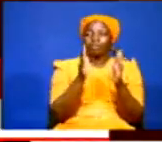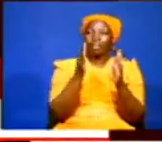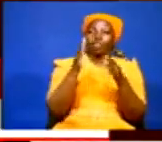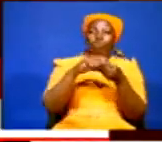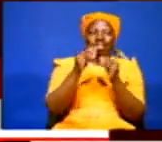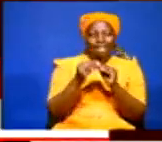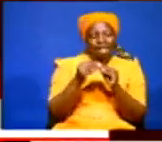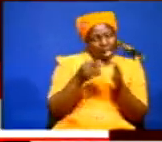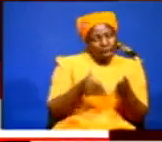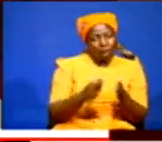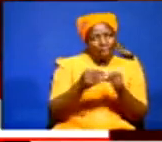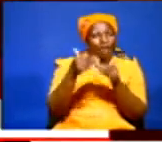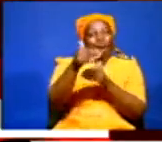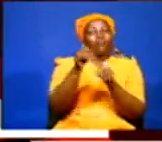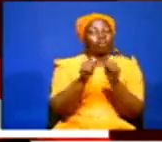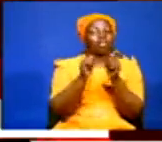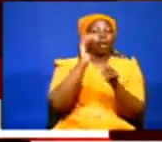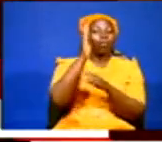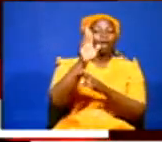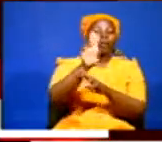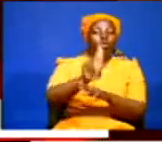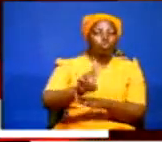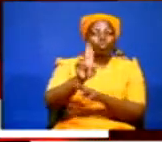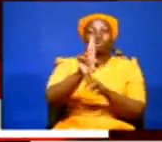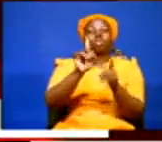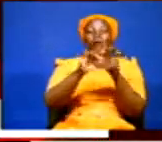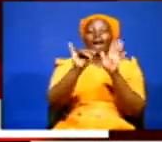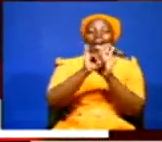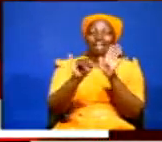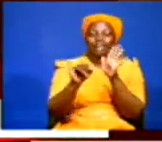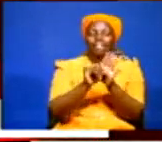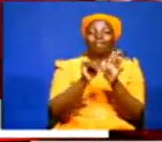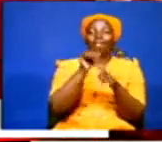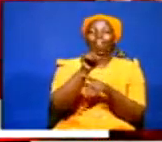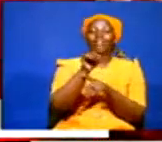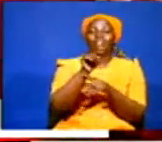roadmap that will be used to identify these distinguished members.